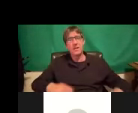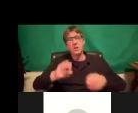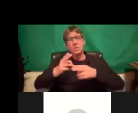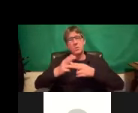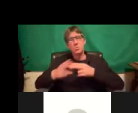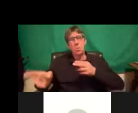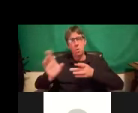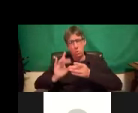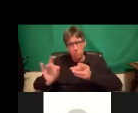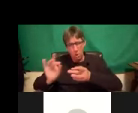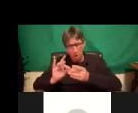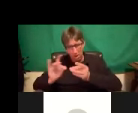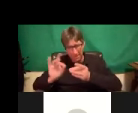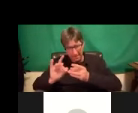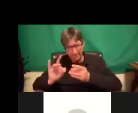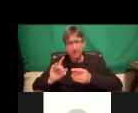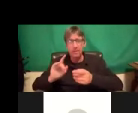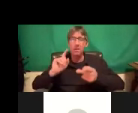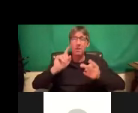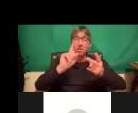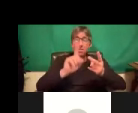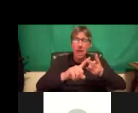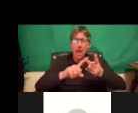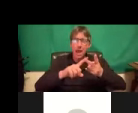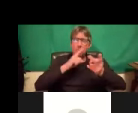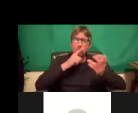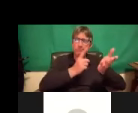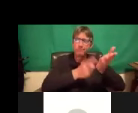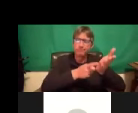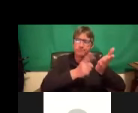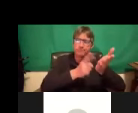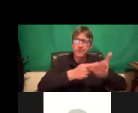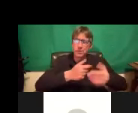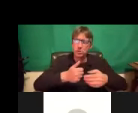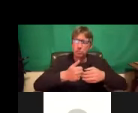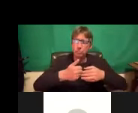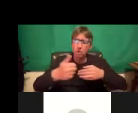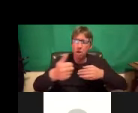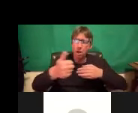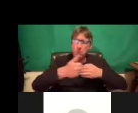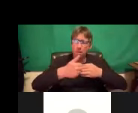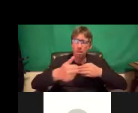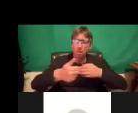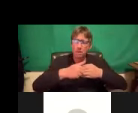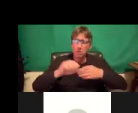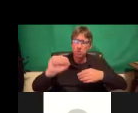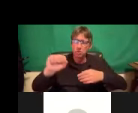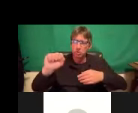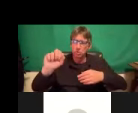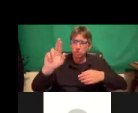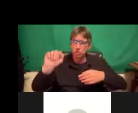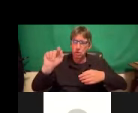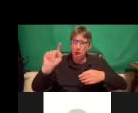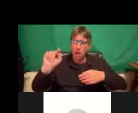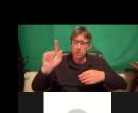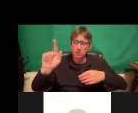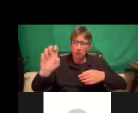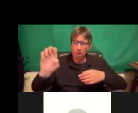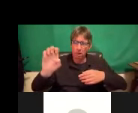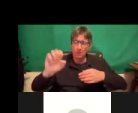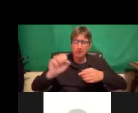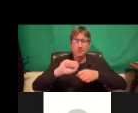to approach the shuttle situation that is very concerning. So the first the comment that I want to say is just that I would love to know